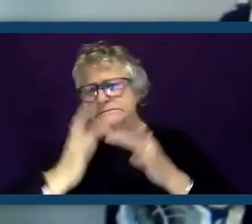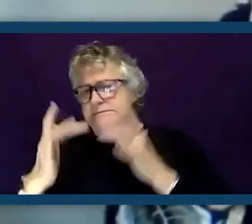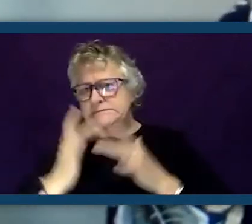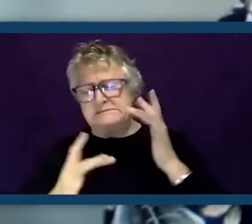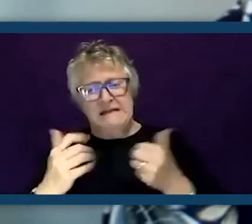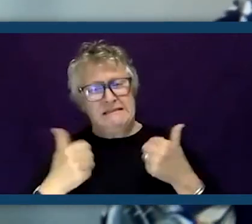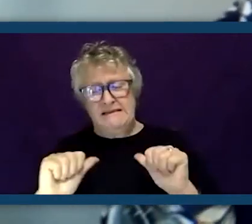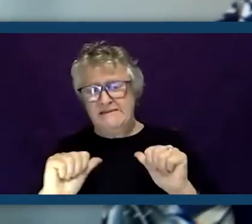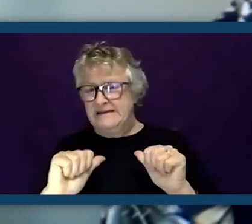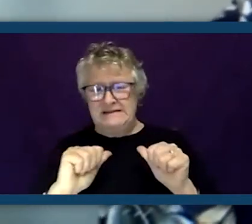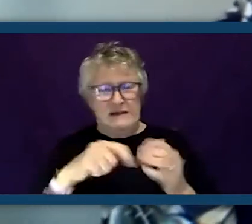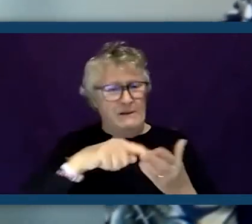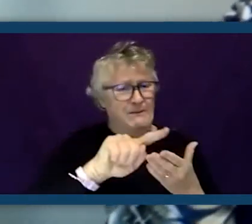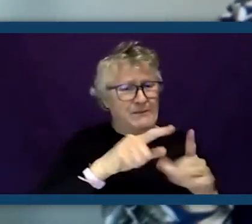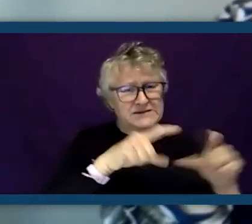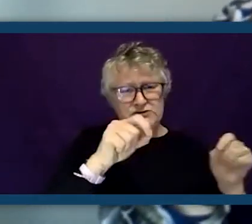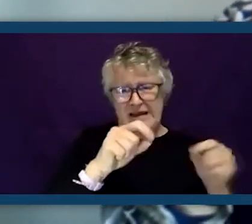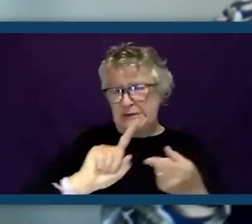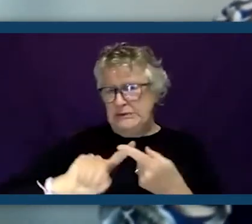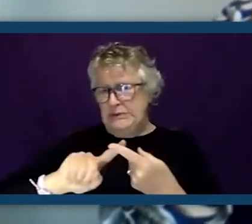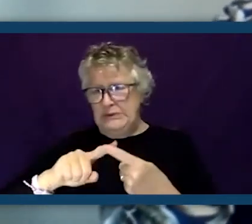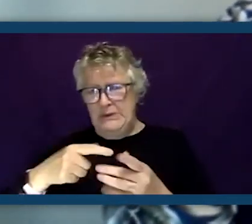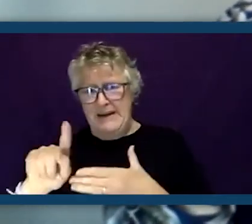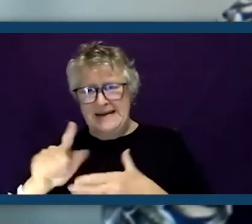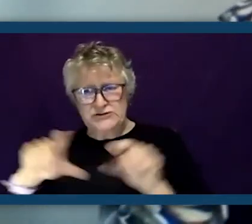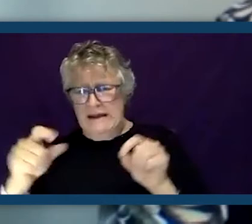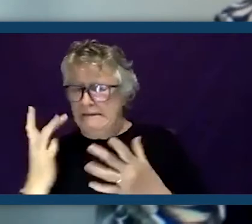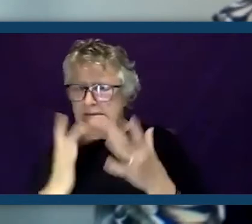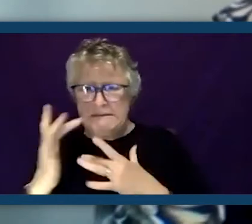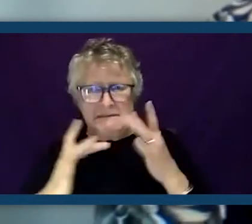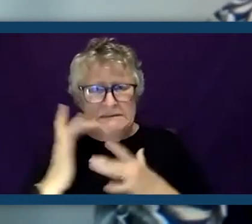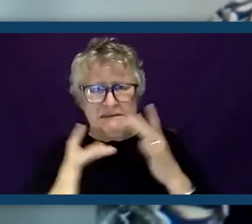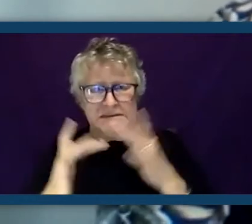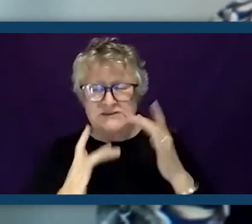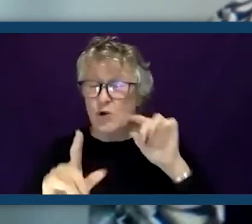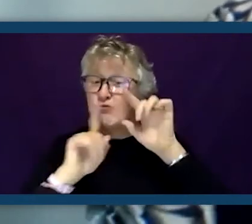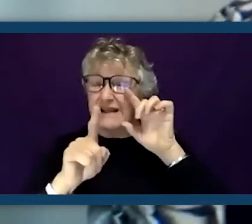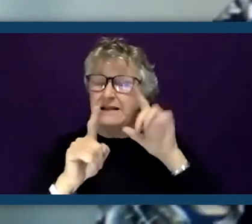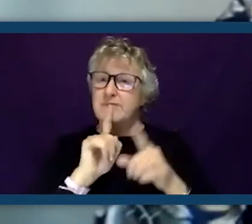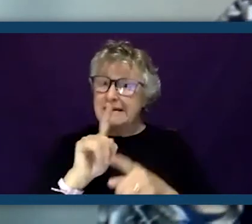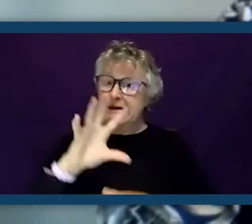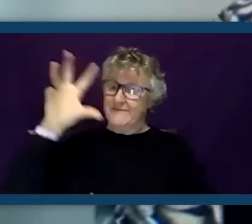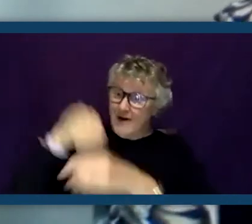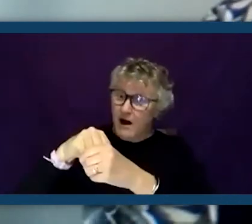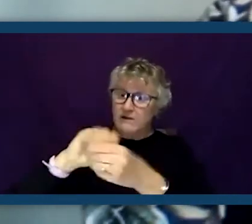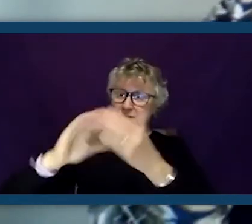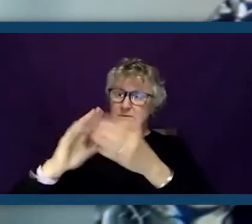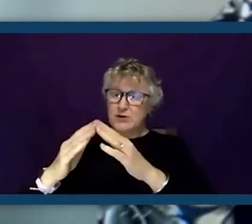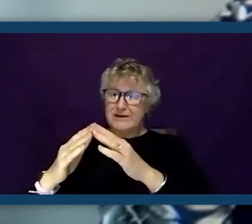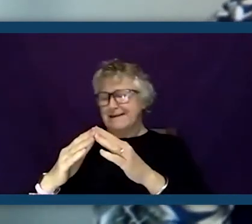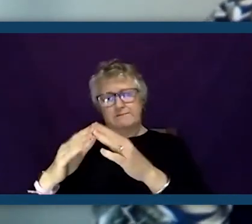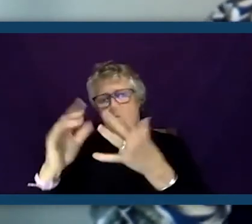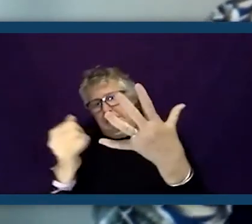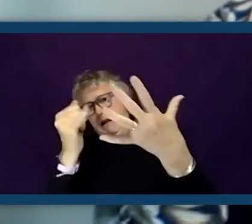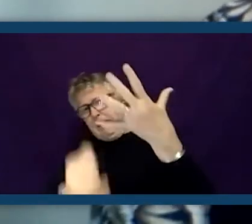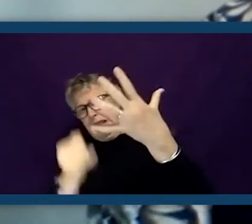So being civically engaged most certainly will be the last thing on their minds. It's ensuring that their bills are paid, that there's